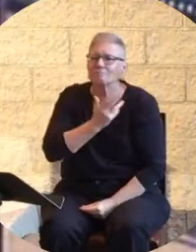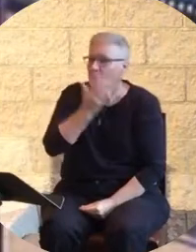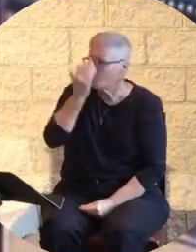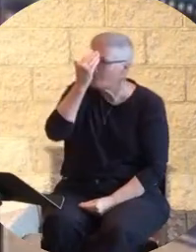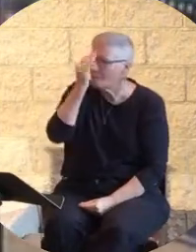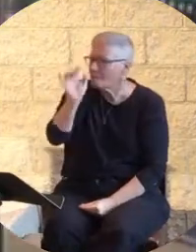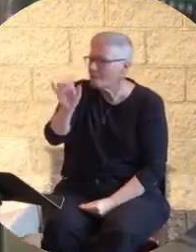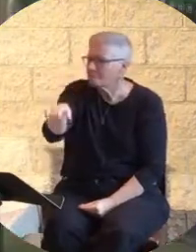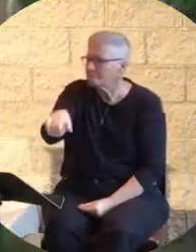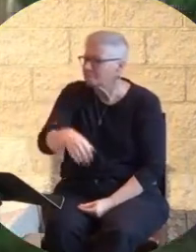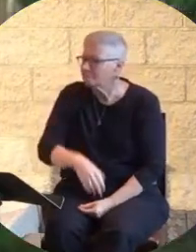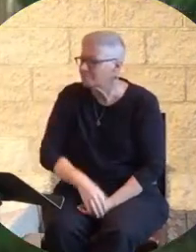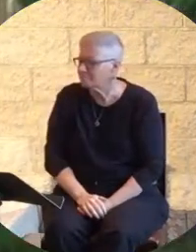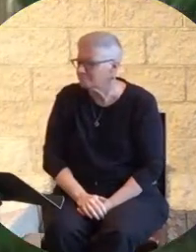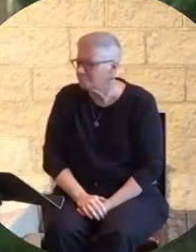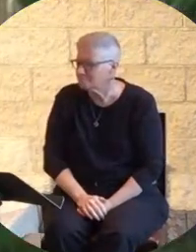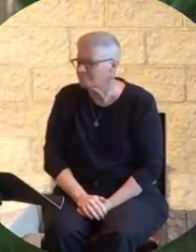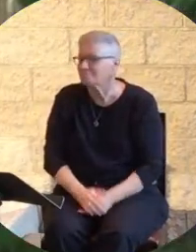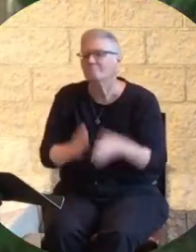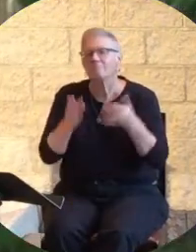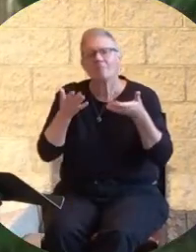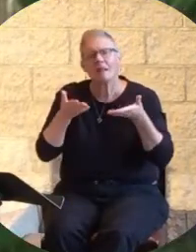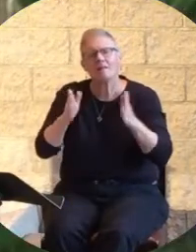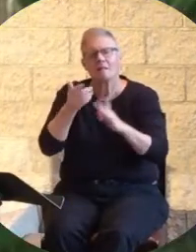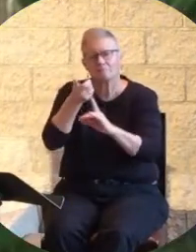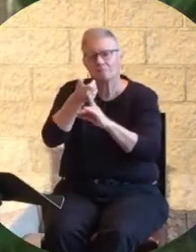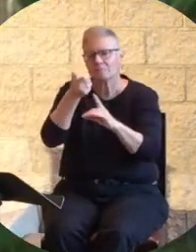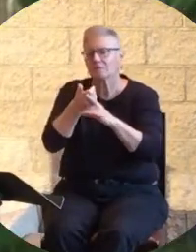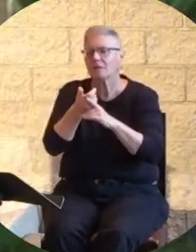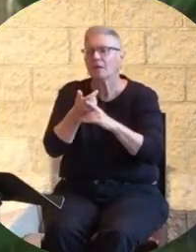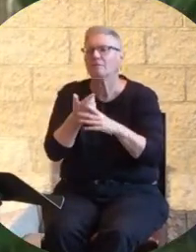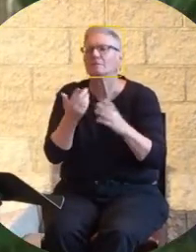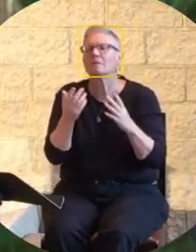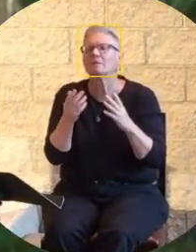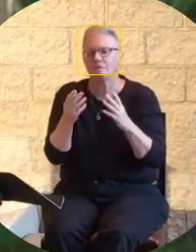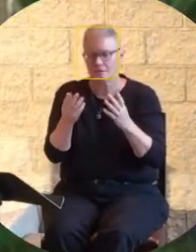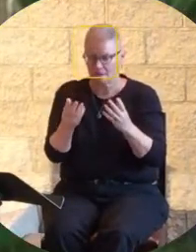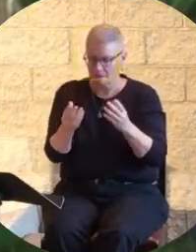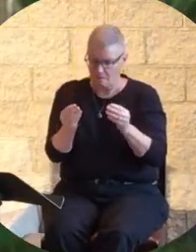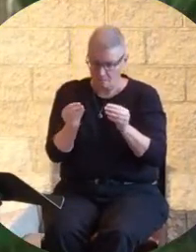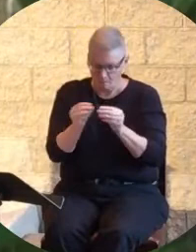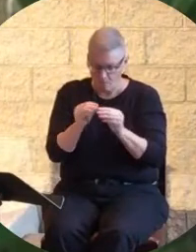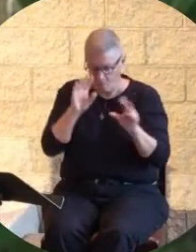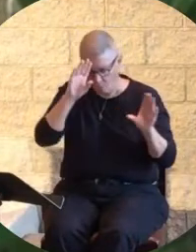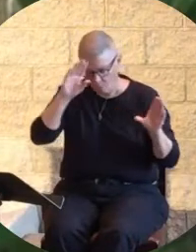And allow yourselves to drop even deeper into that knowing.